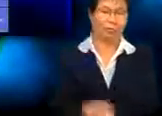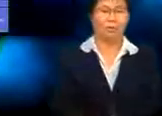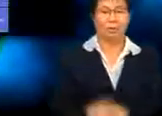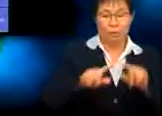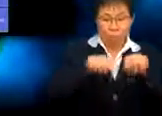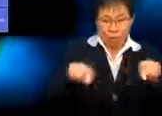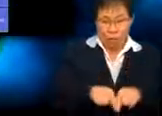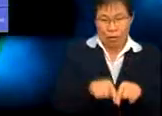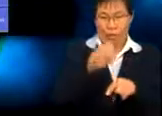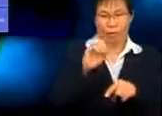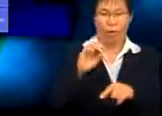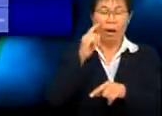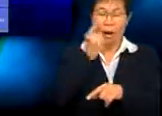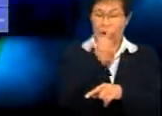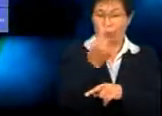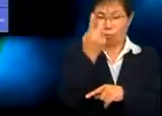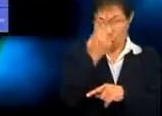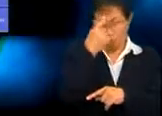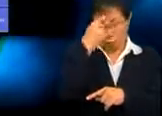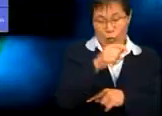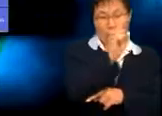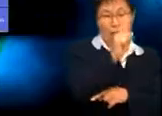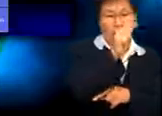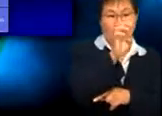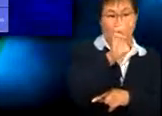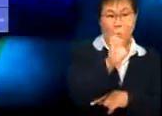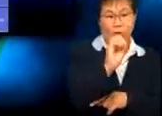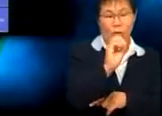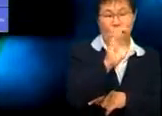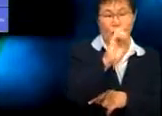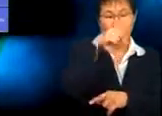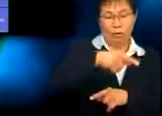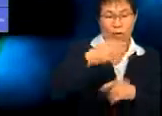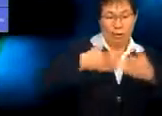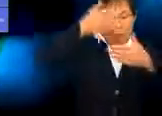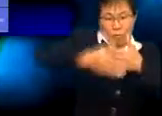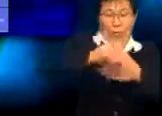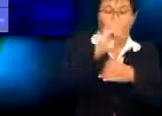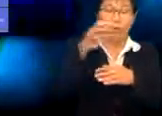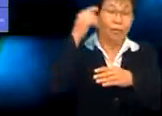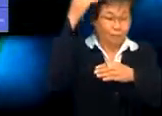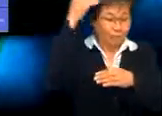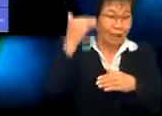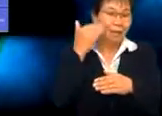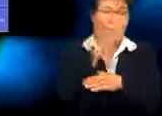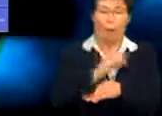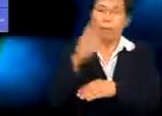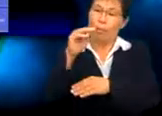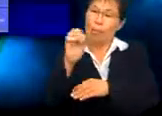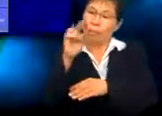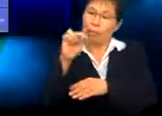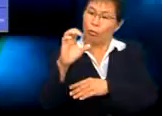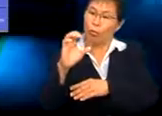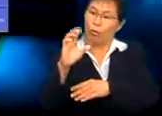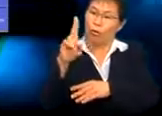The location of eyes for stereoscopic vision is in the front of the head, whereas for monocular